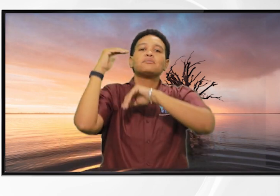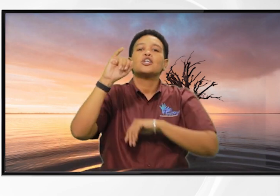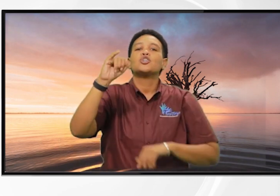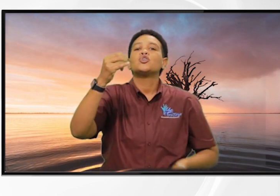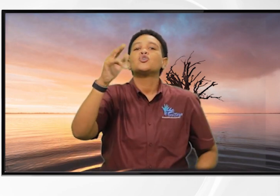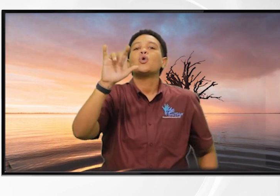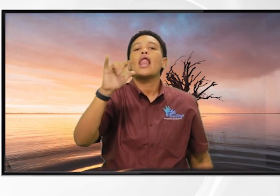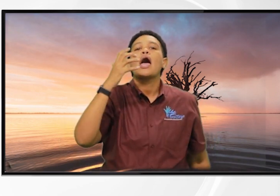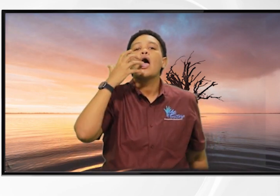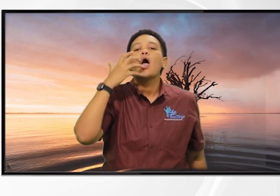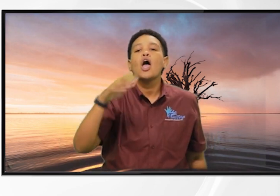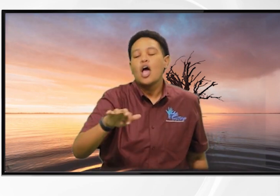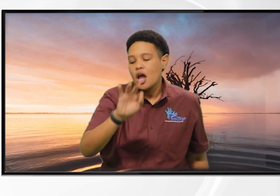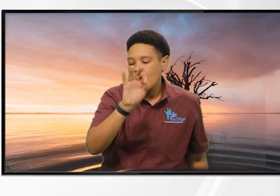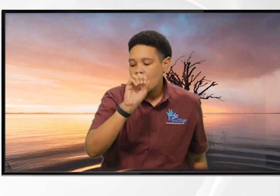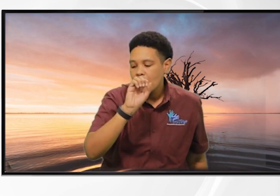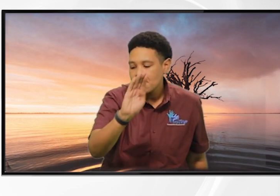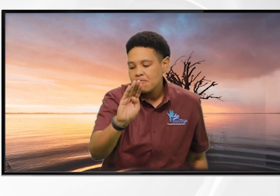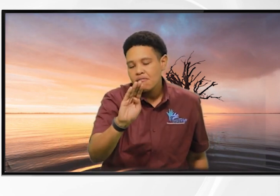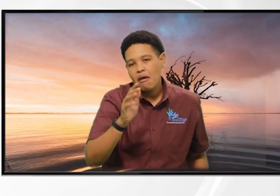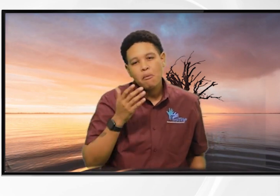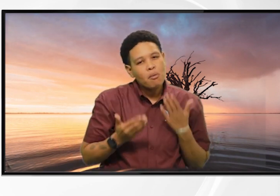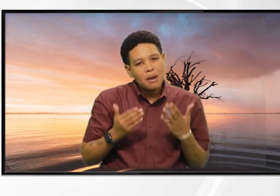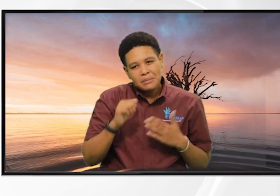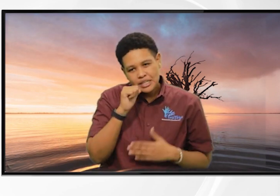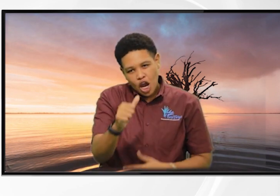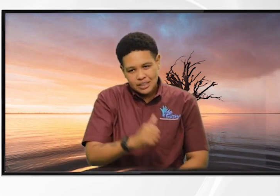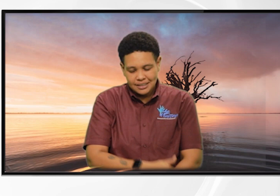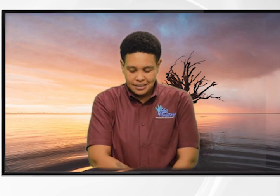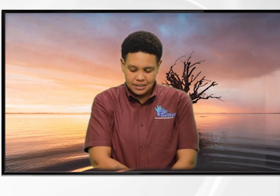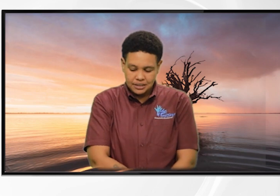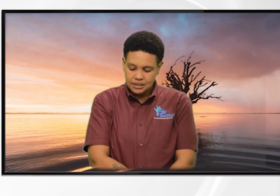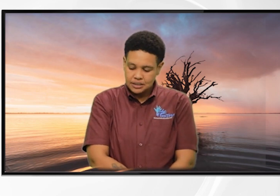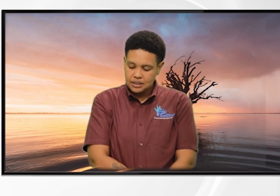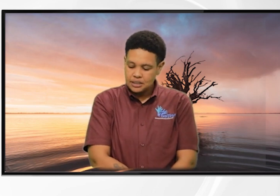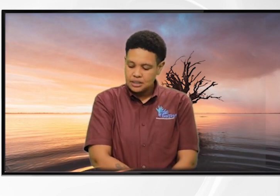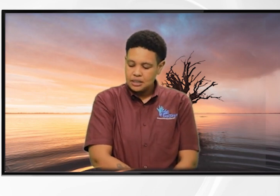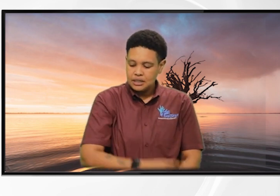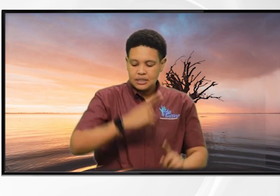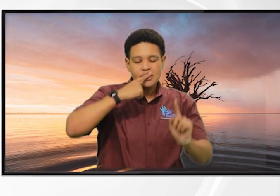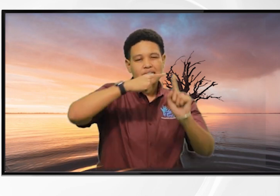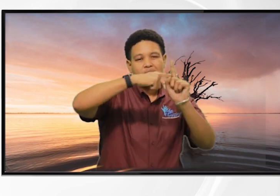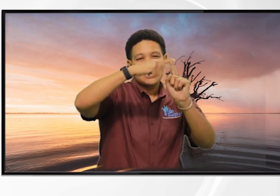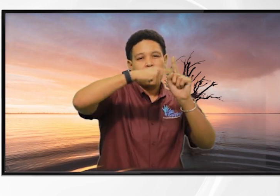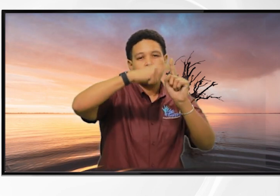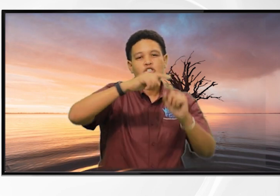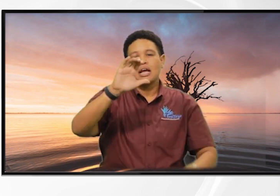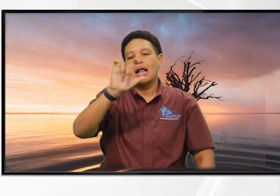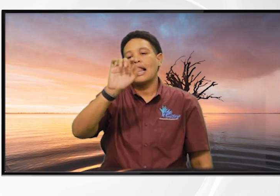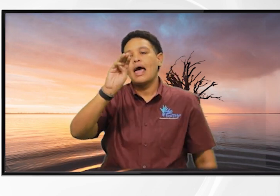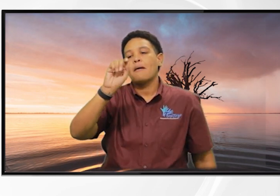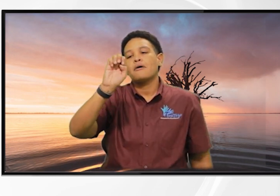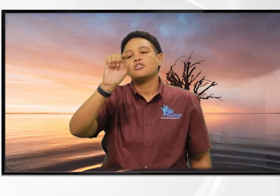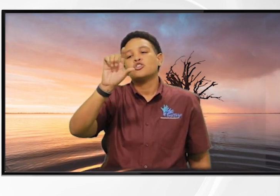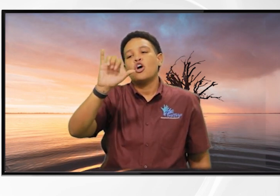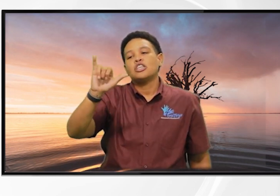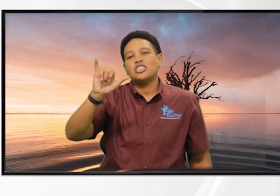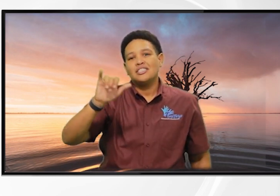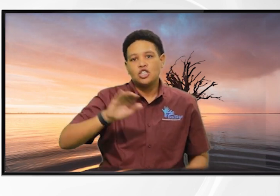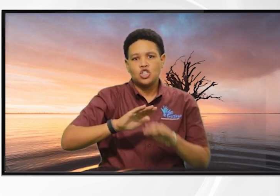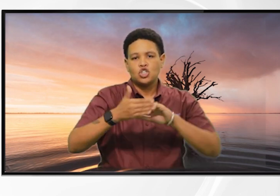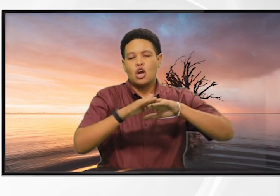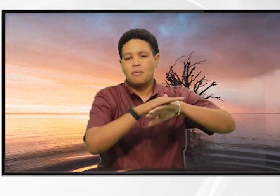Expect July to be hot. February, maybe not. The temperature climatology